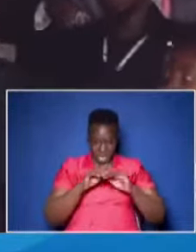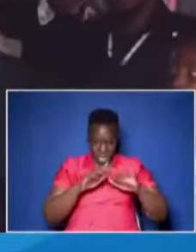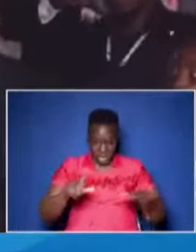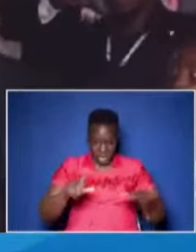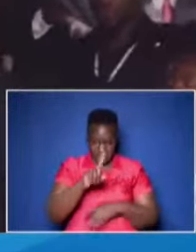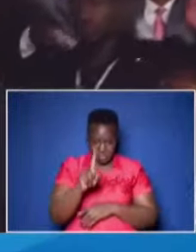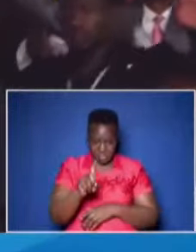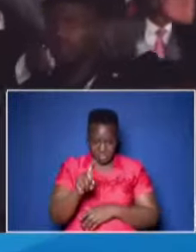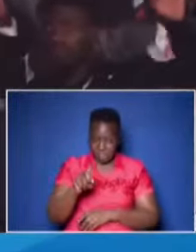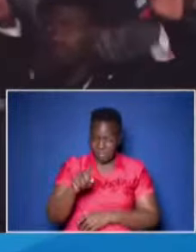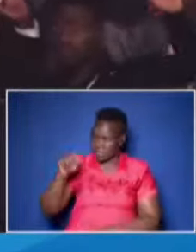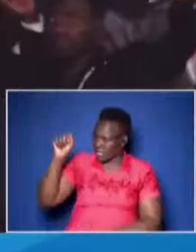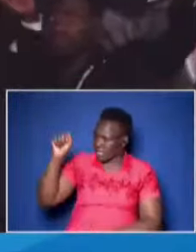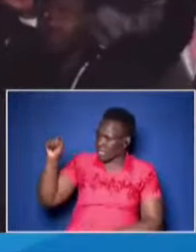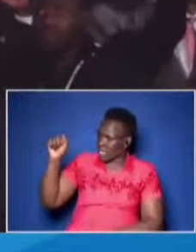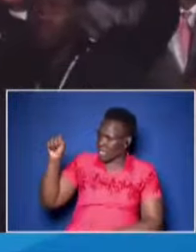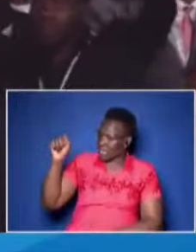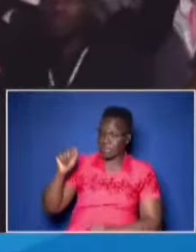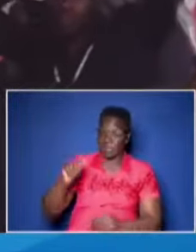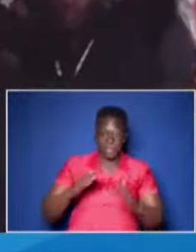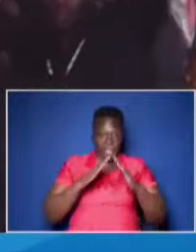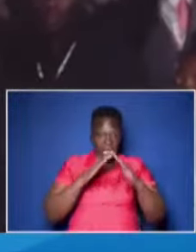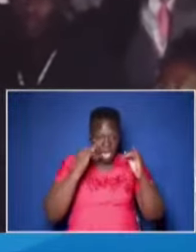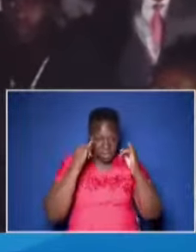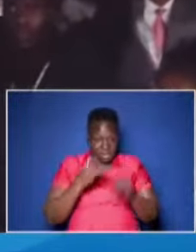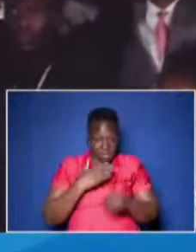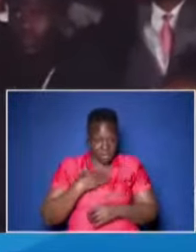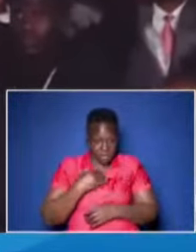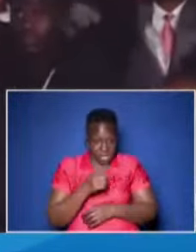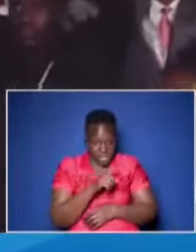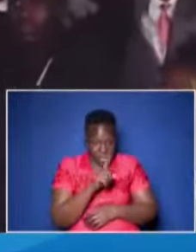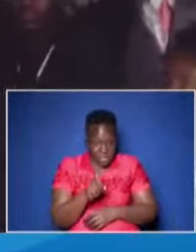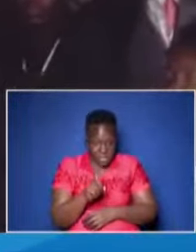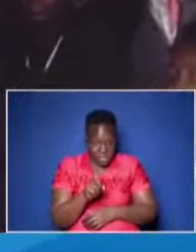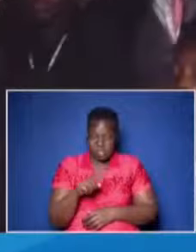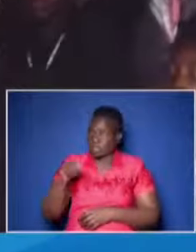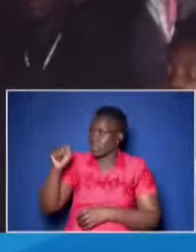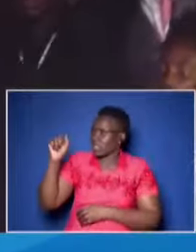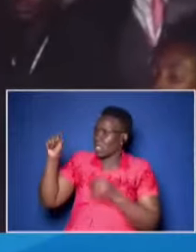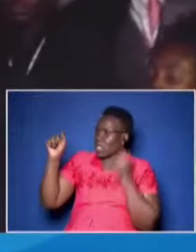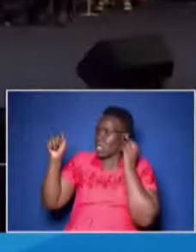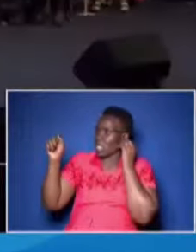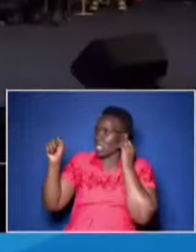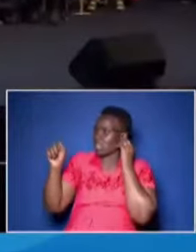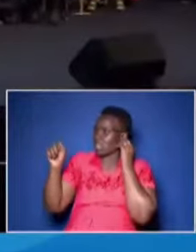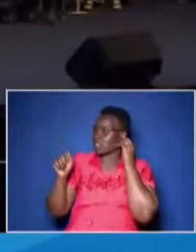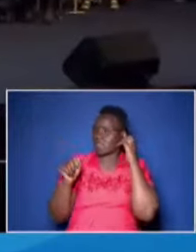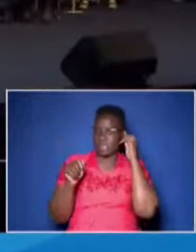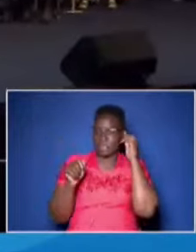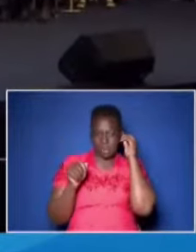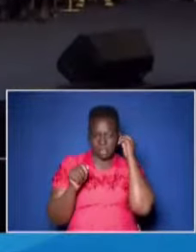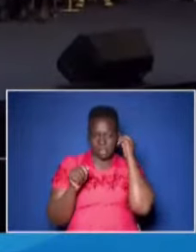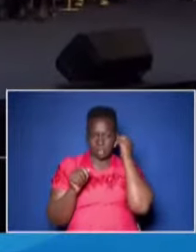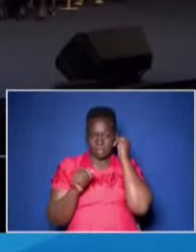land do you want a new house do you want to pay off the present